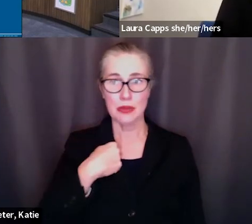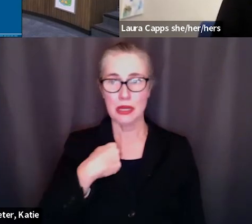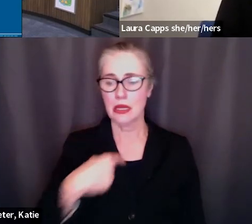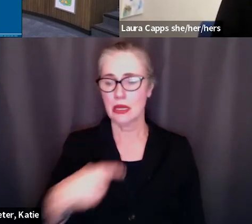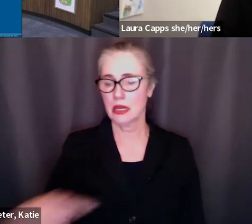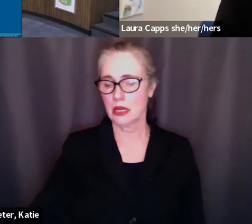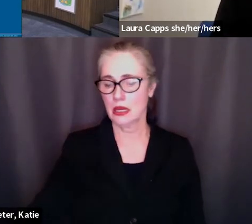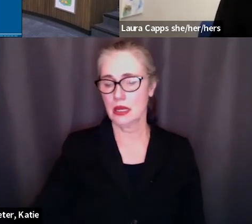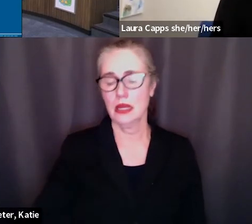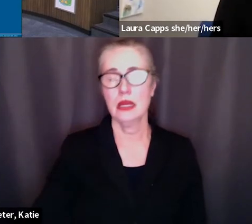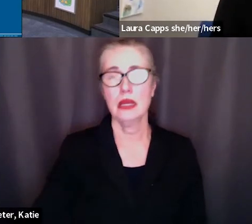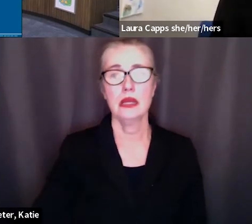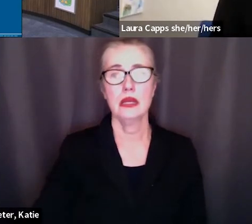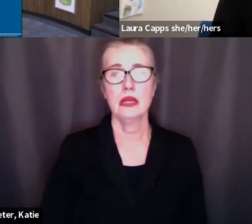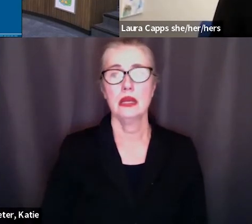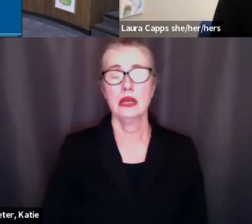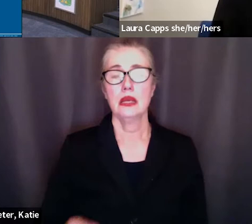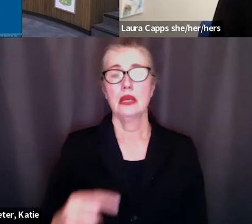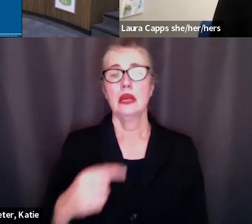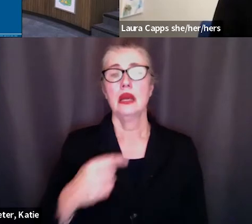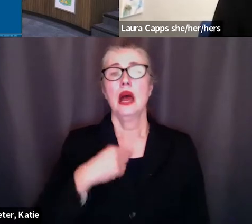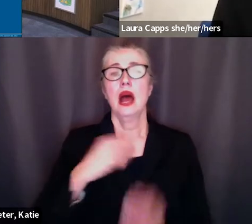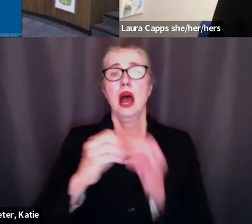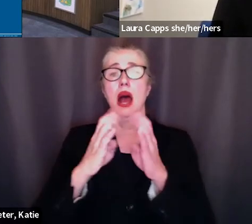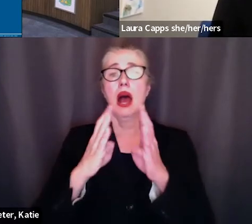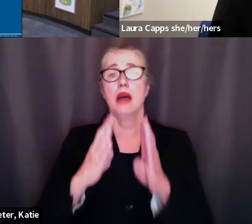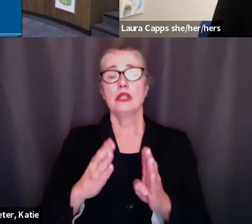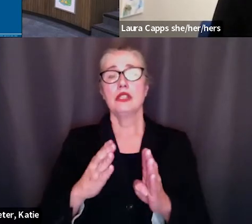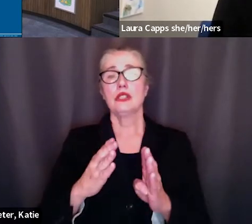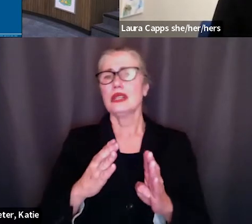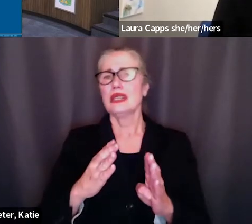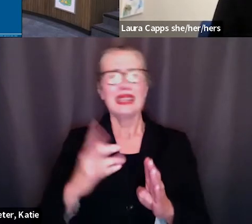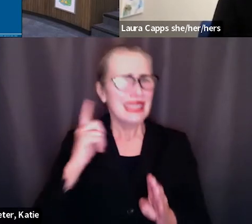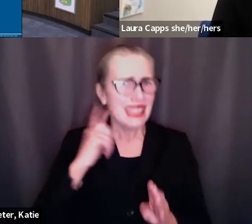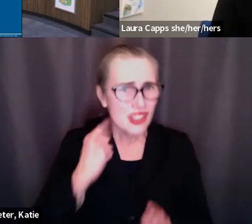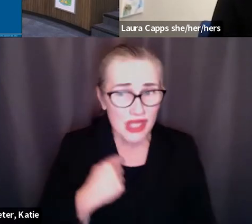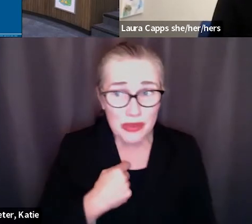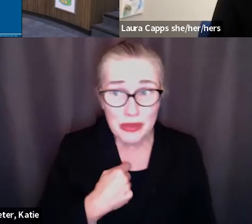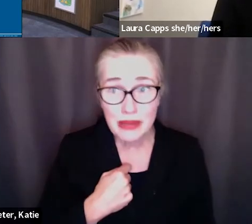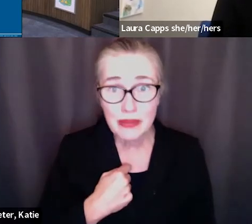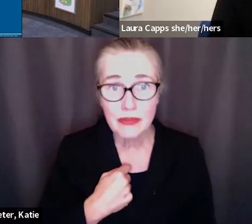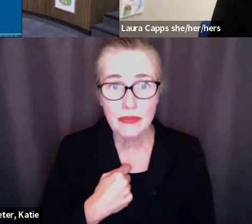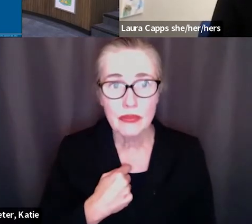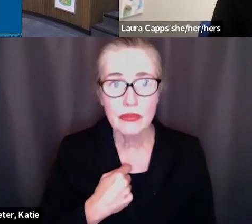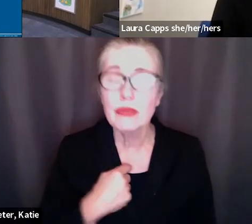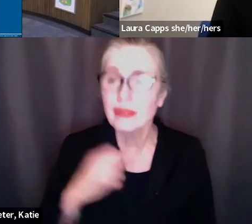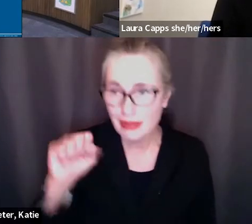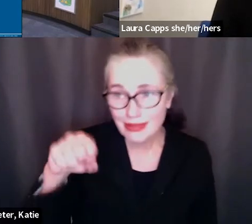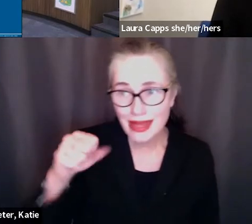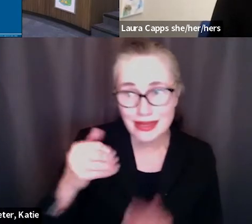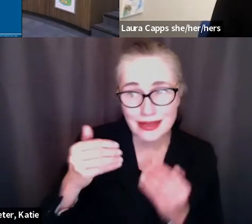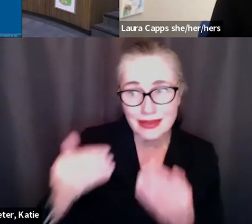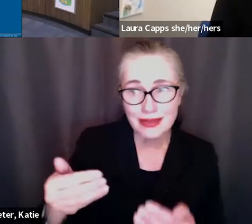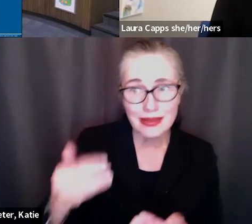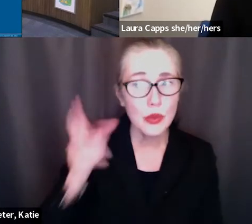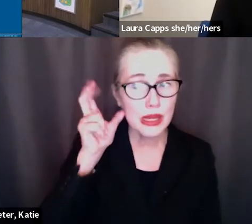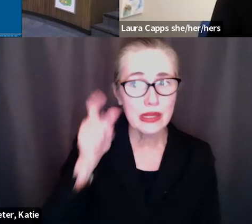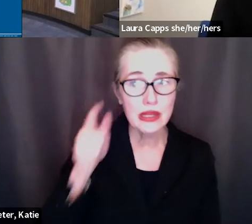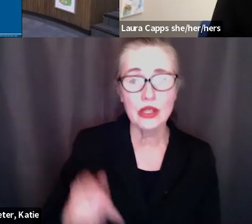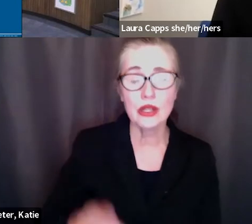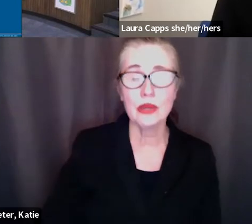hello my name is malia garcia and i'm a student can you guys hear me yes we can hear you